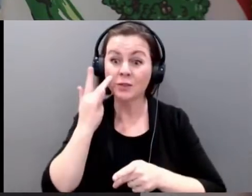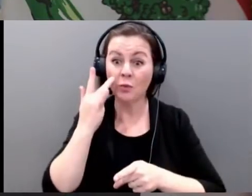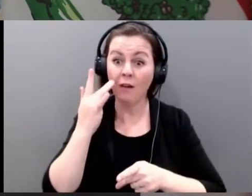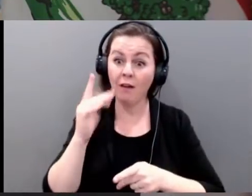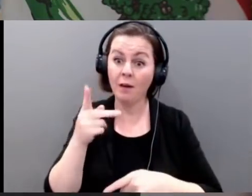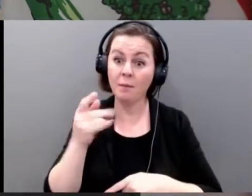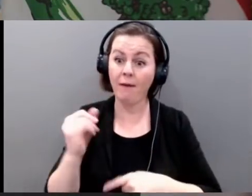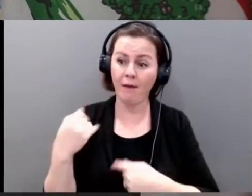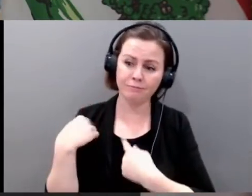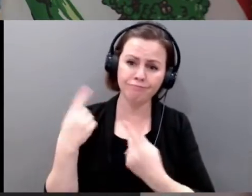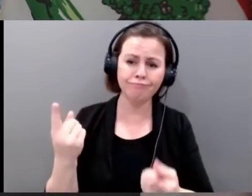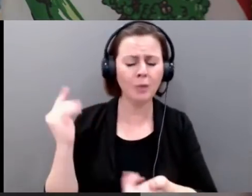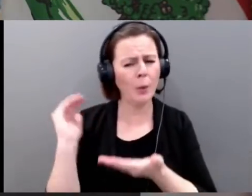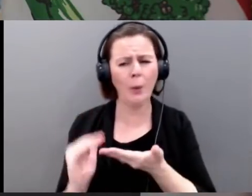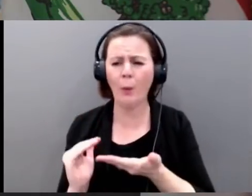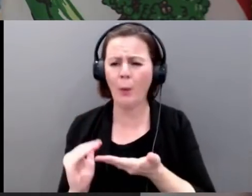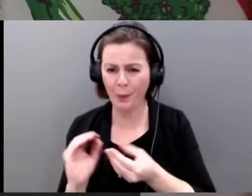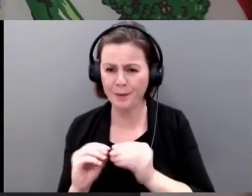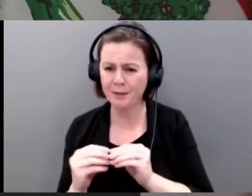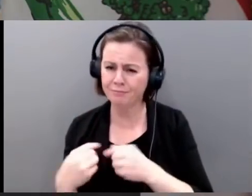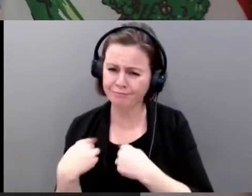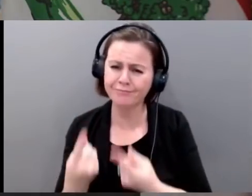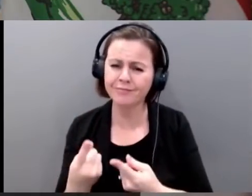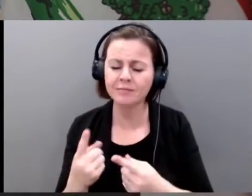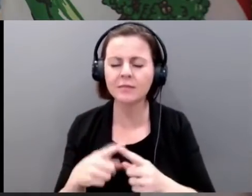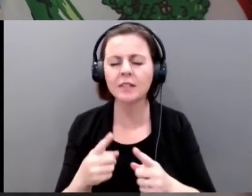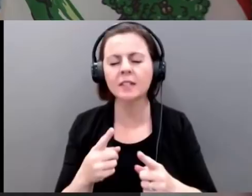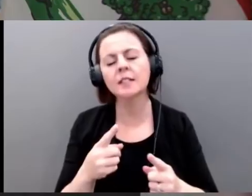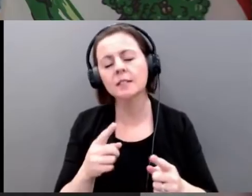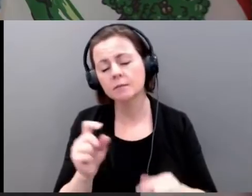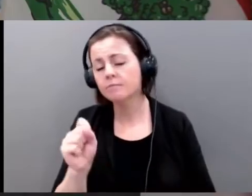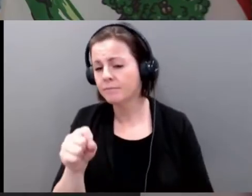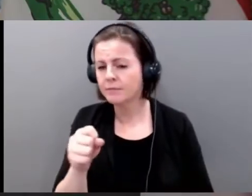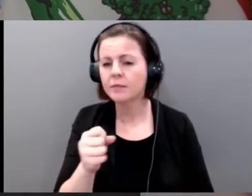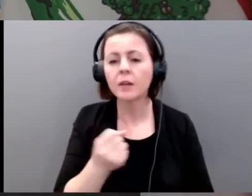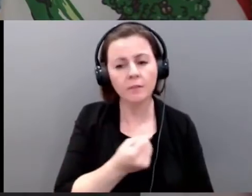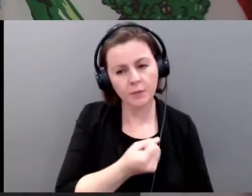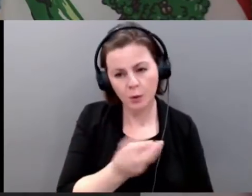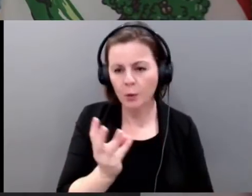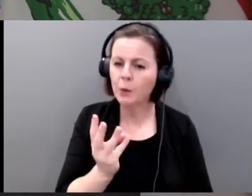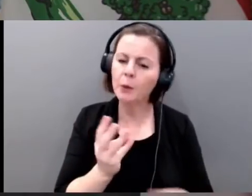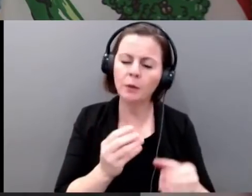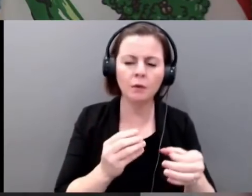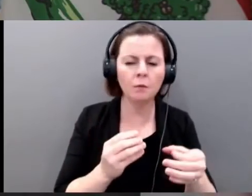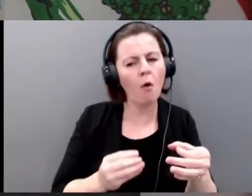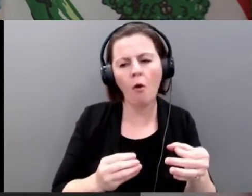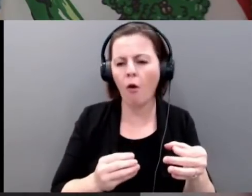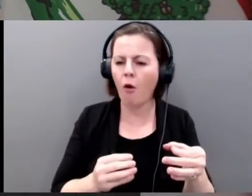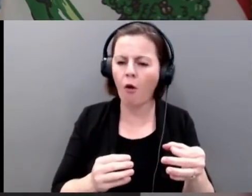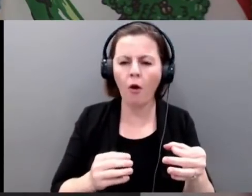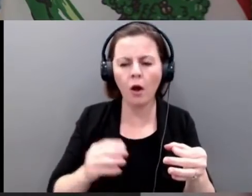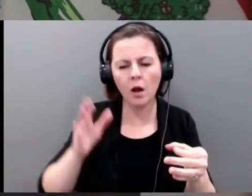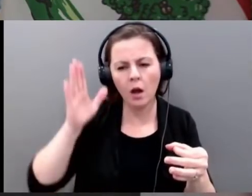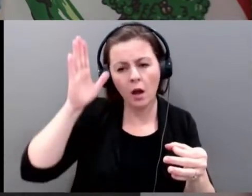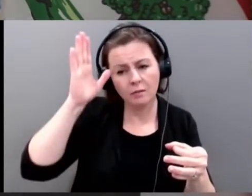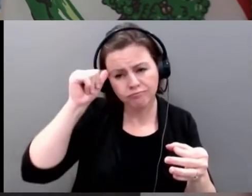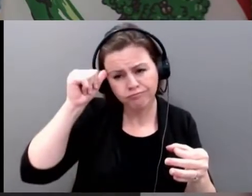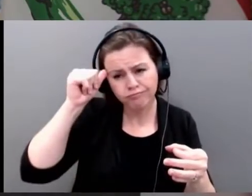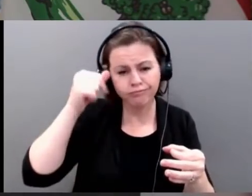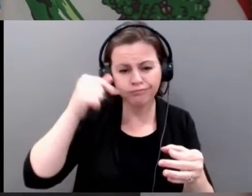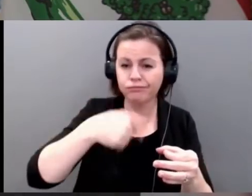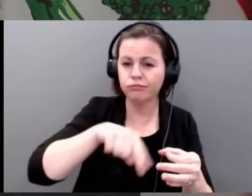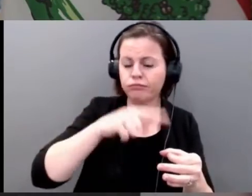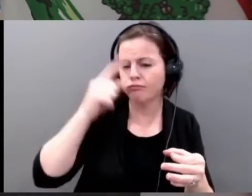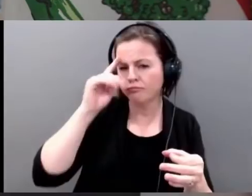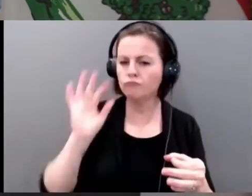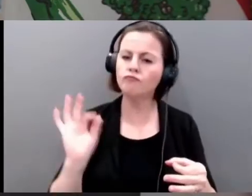have. There does, however, remain a stubborn minority of people who don't seem to think